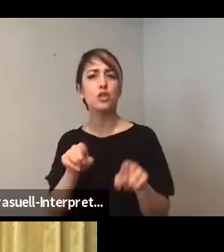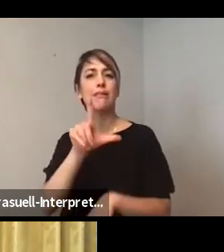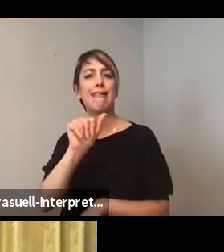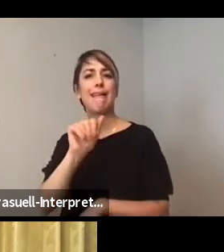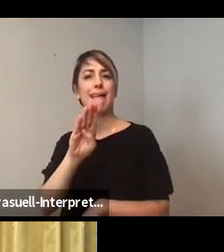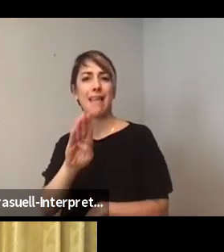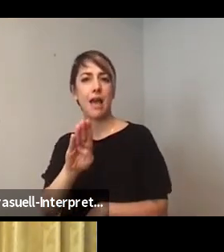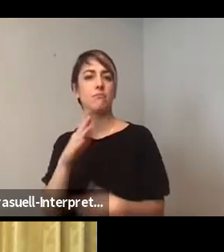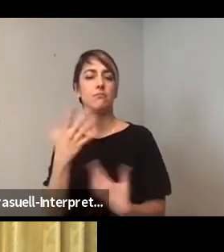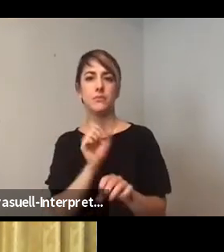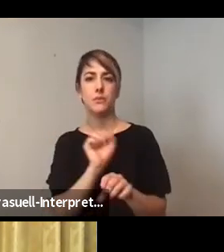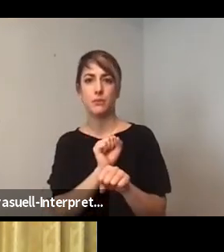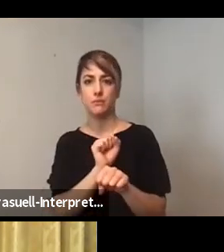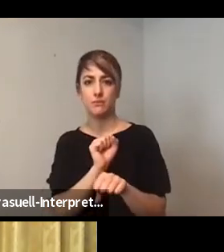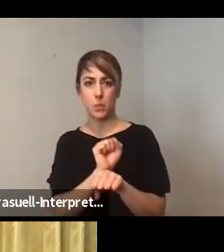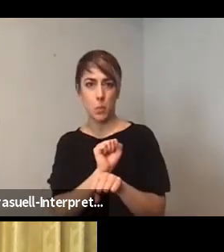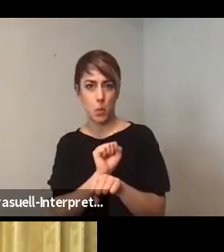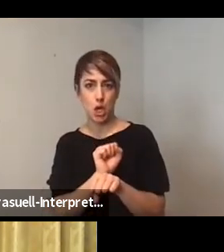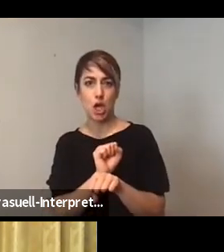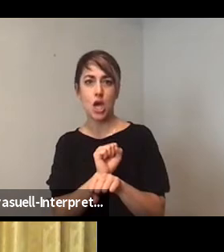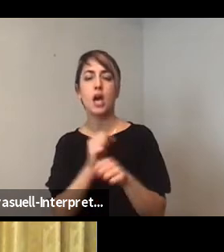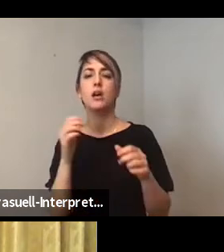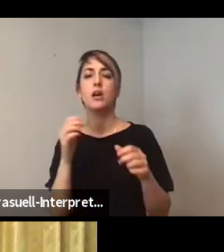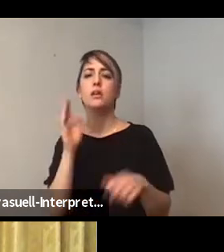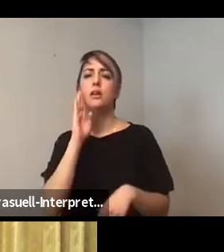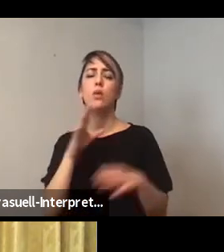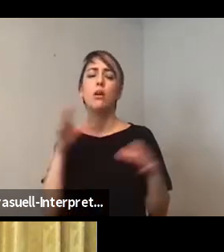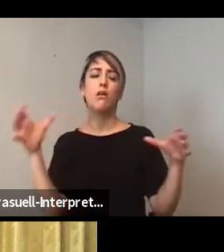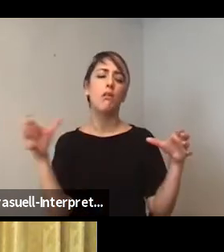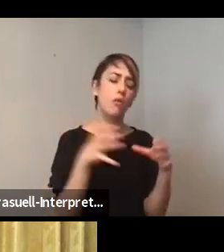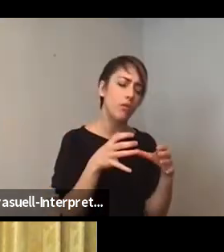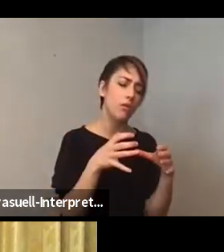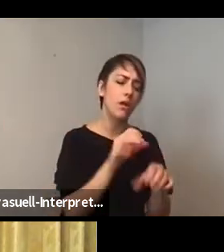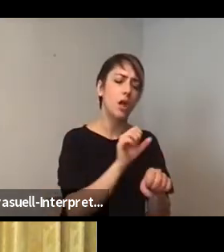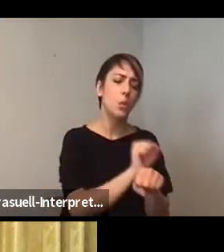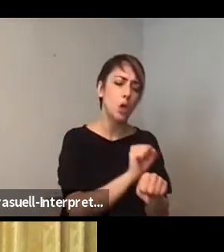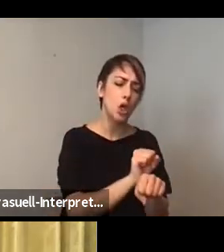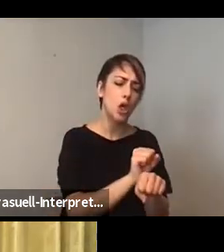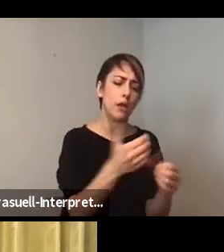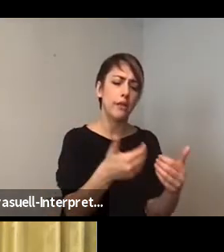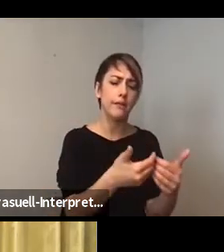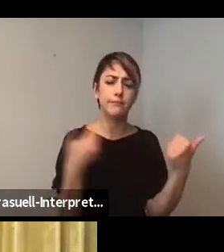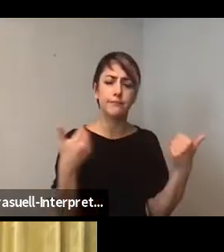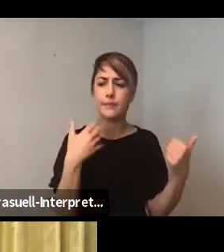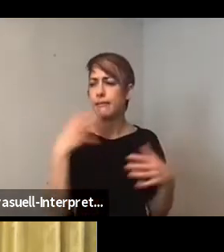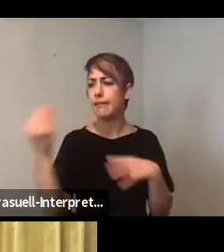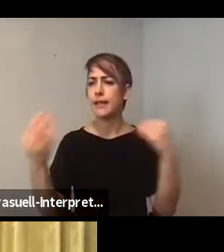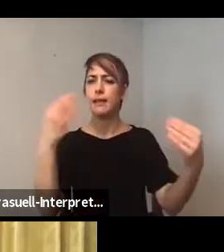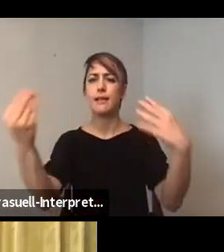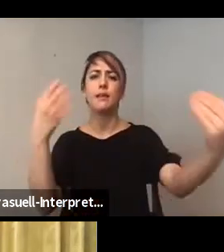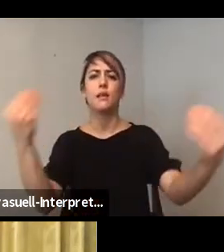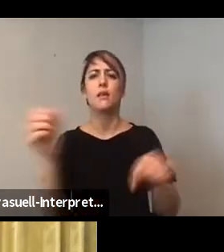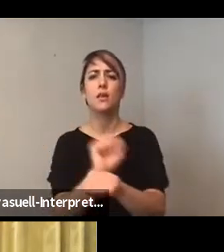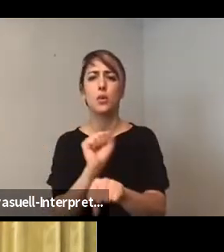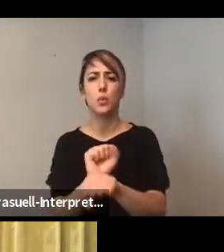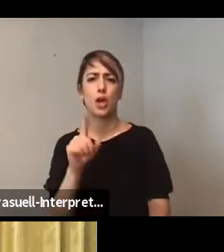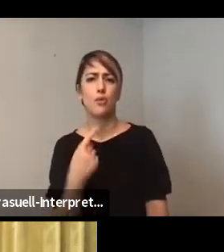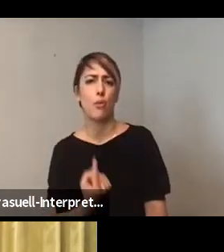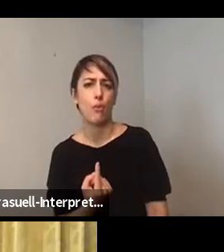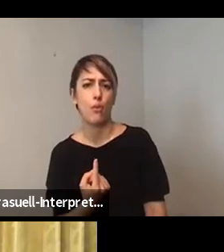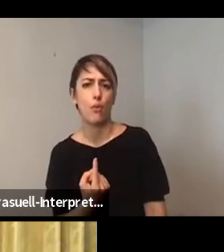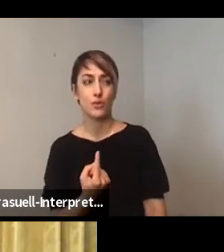can connect during the year if you have great ideas or whatever. But this is actually an opportunity. So if